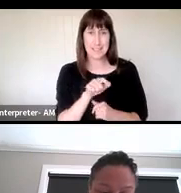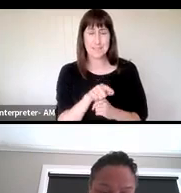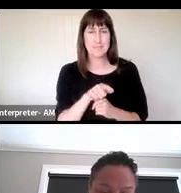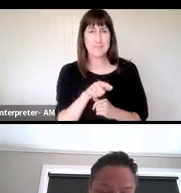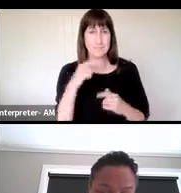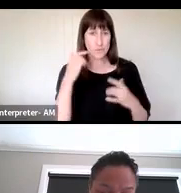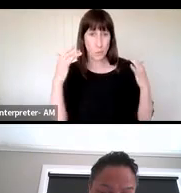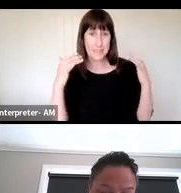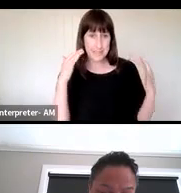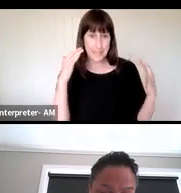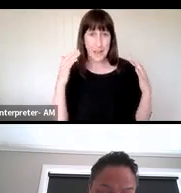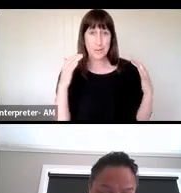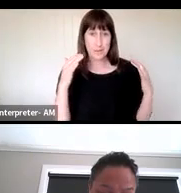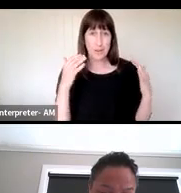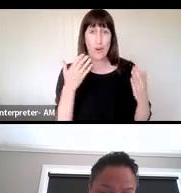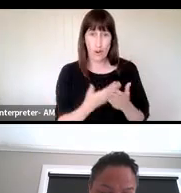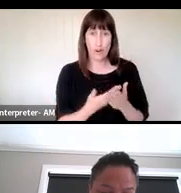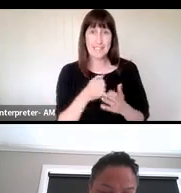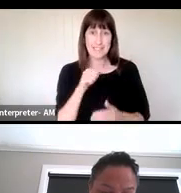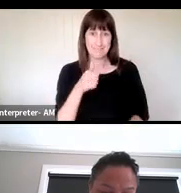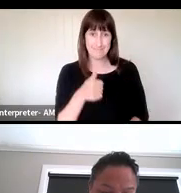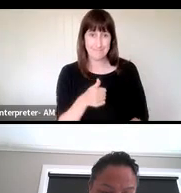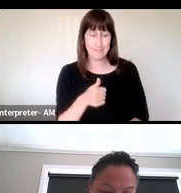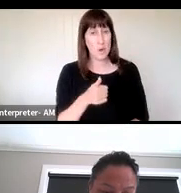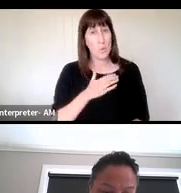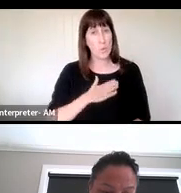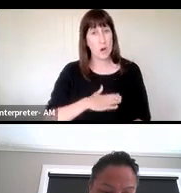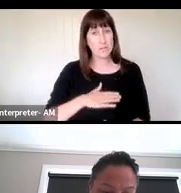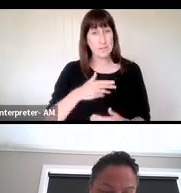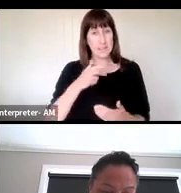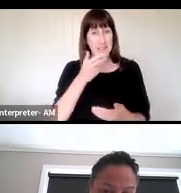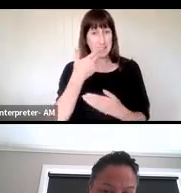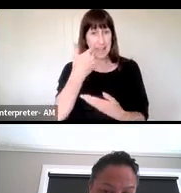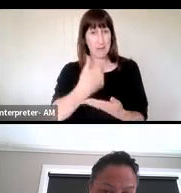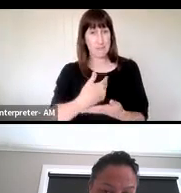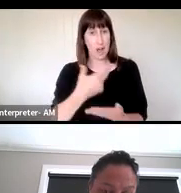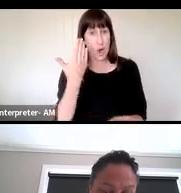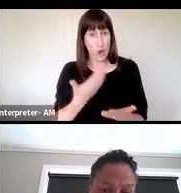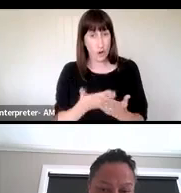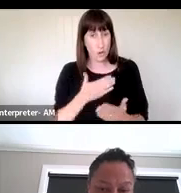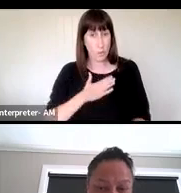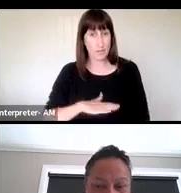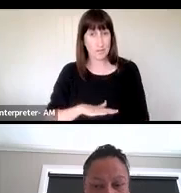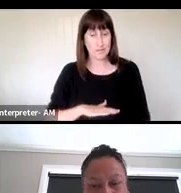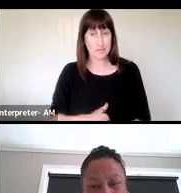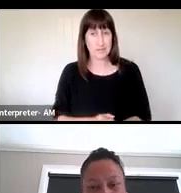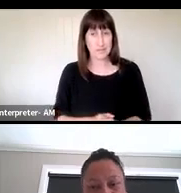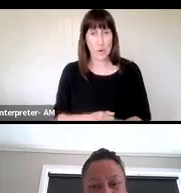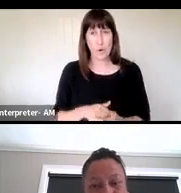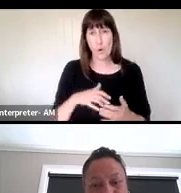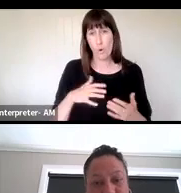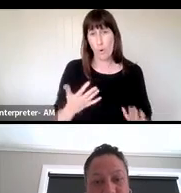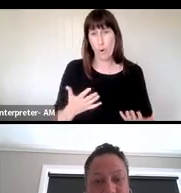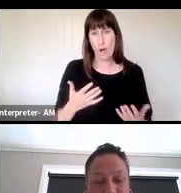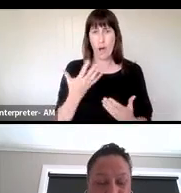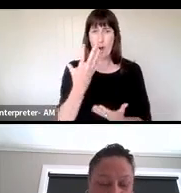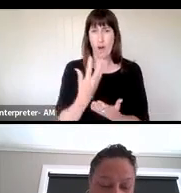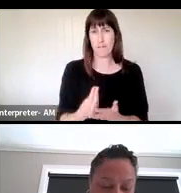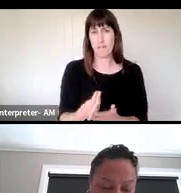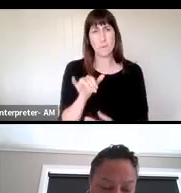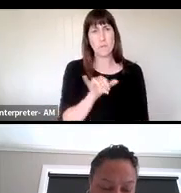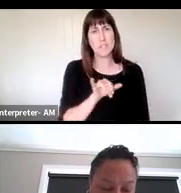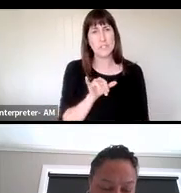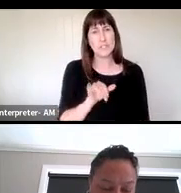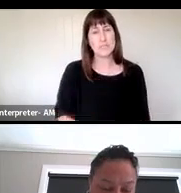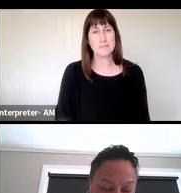sound is on. Do you want to turn on your camera, or are you happy to do your submission without your camera being